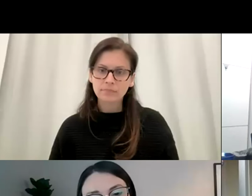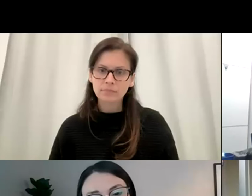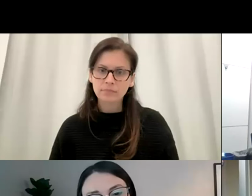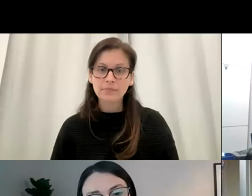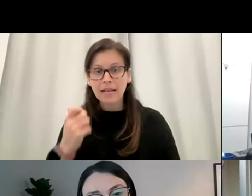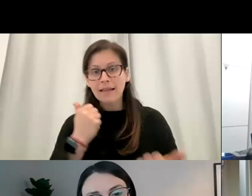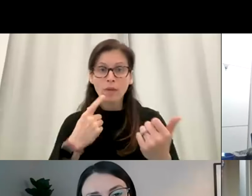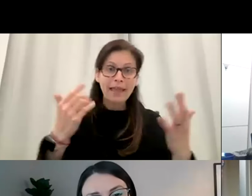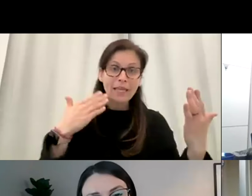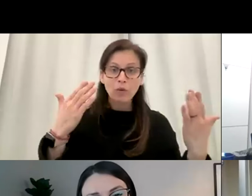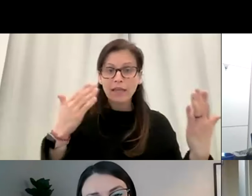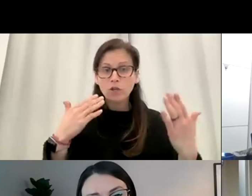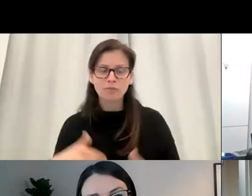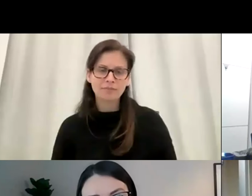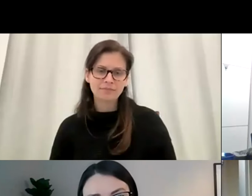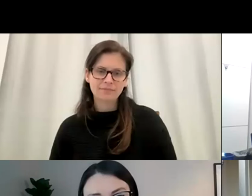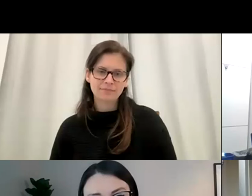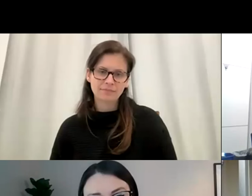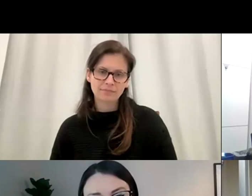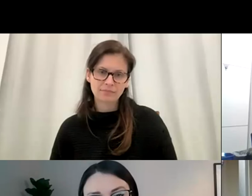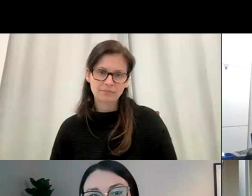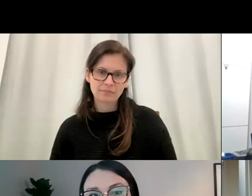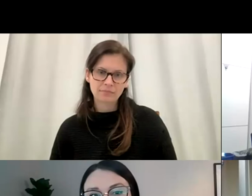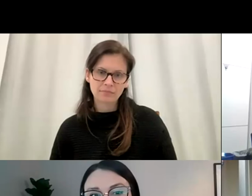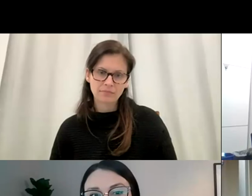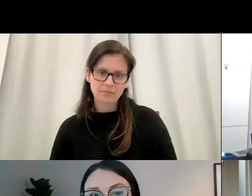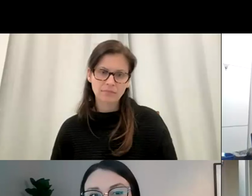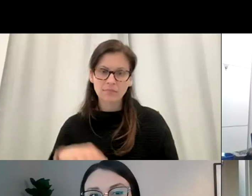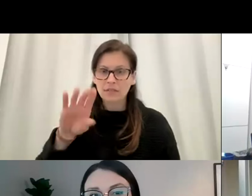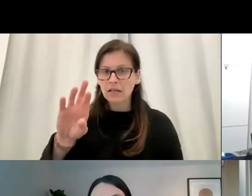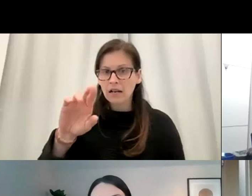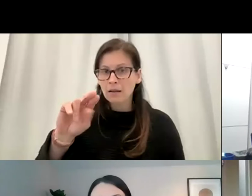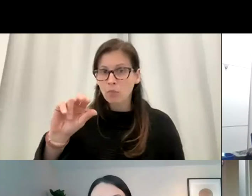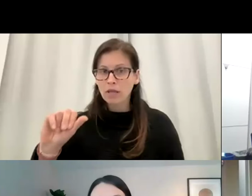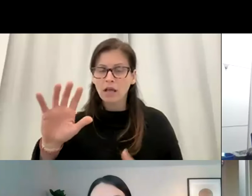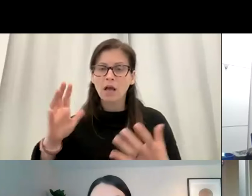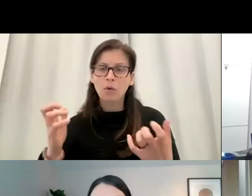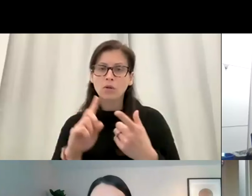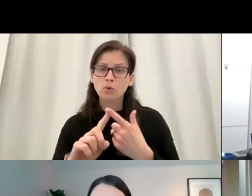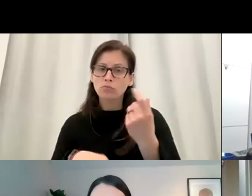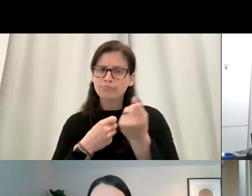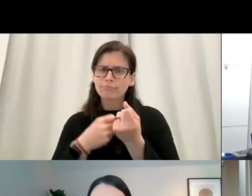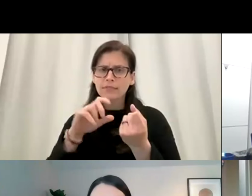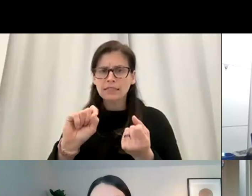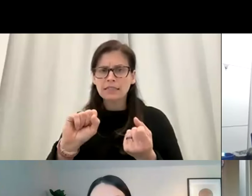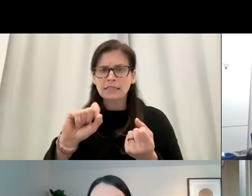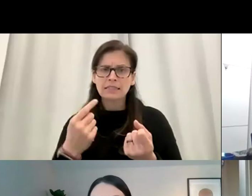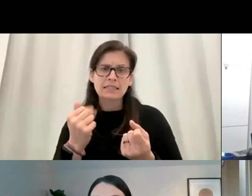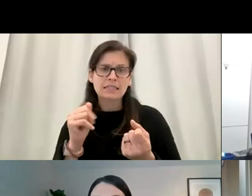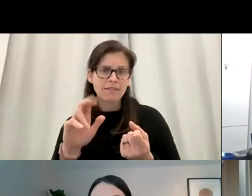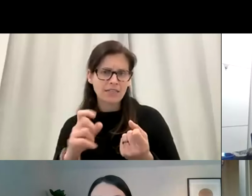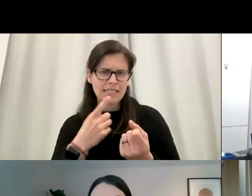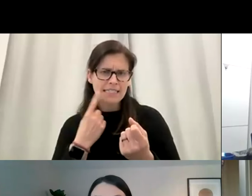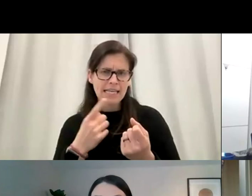Thank you so much for having us. Thank you. And just really quick, I will echo Stephanie and say thank you to